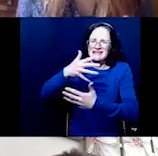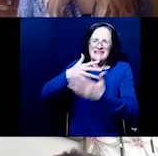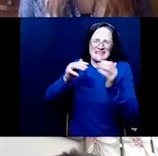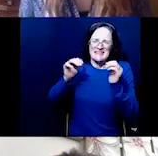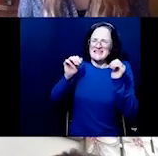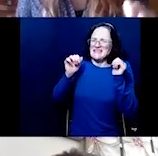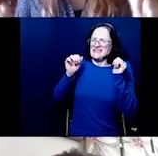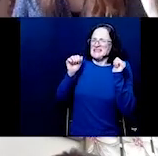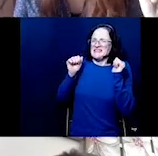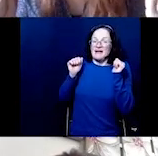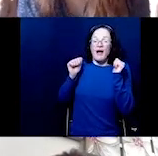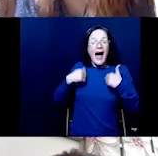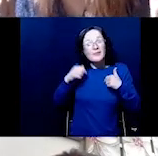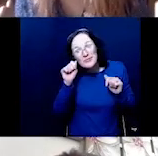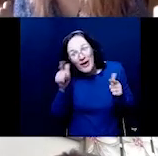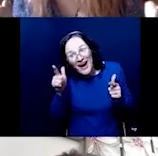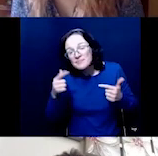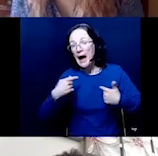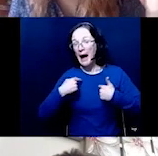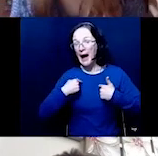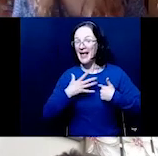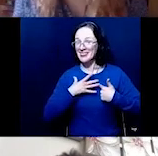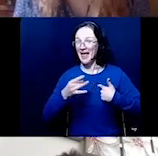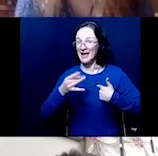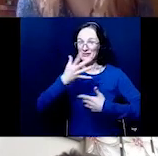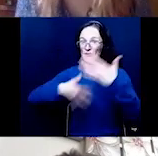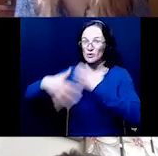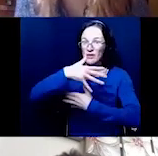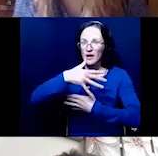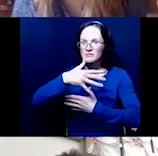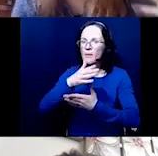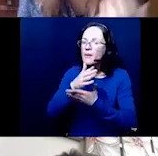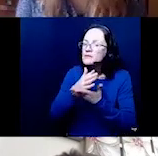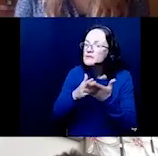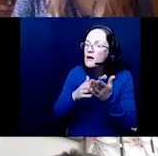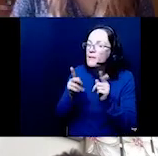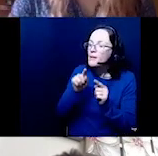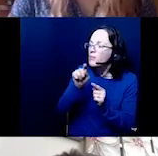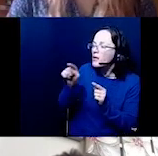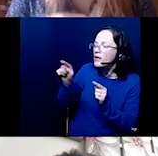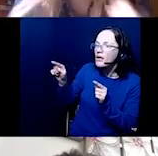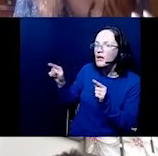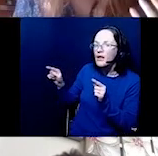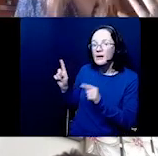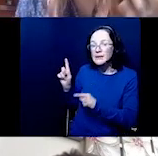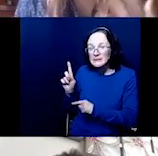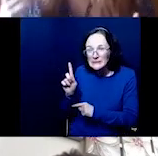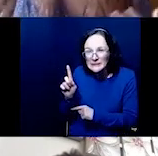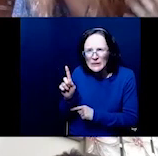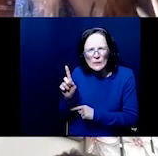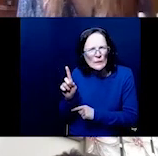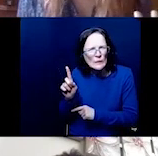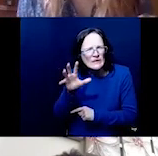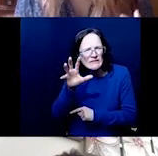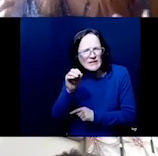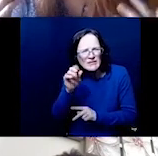very social person, but the fact of having to go to a class where 50 people are talking at the same time, I can't understand what people